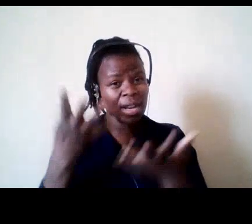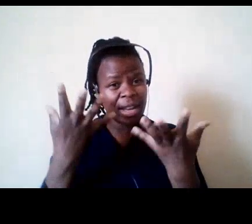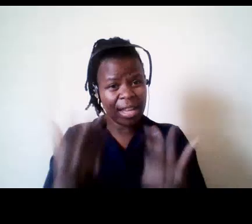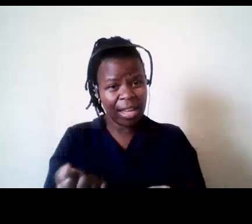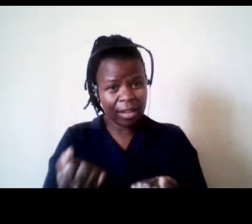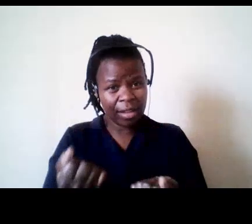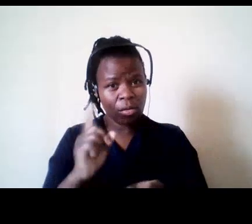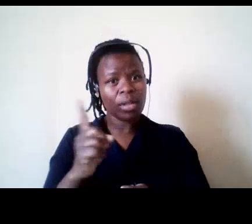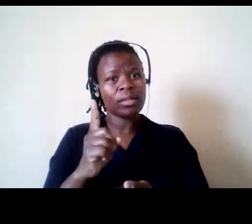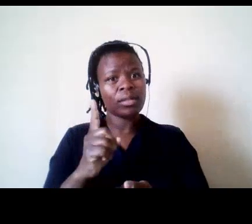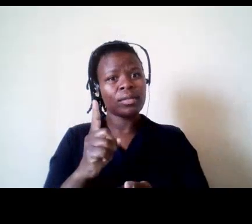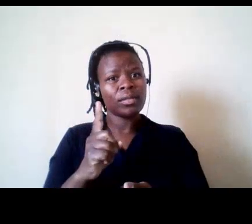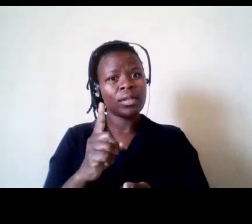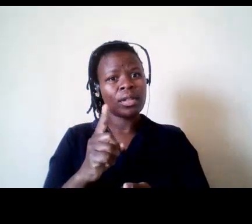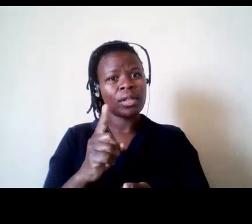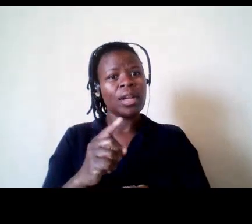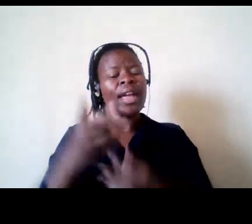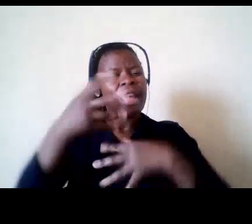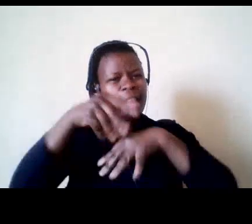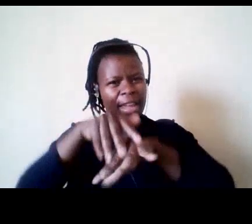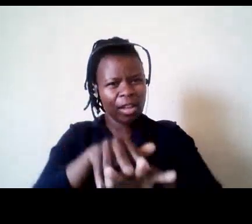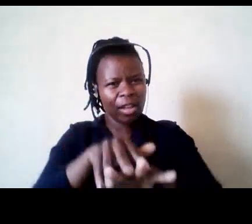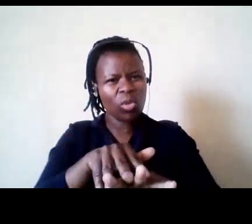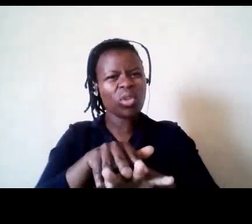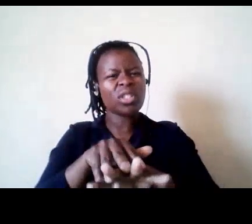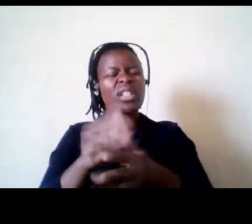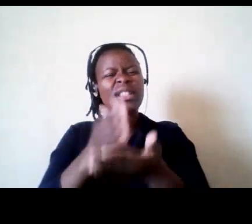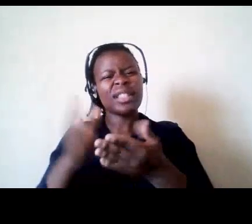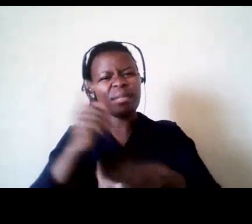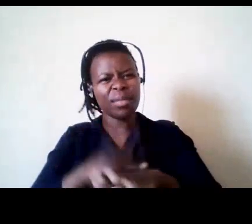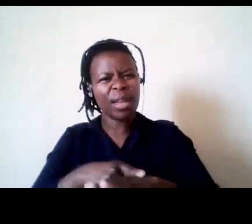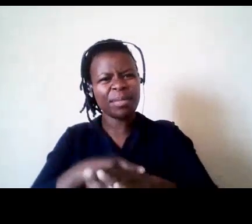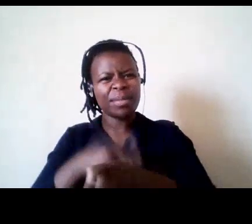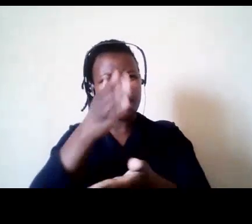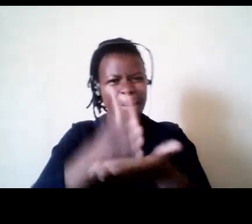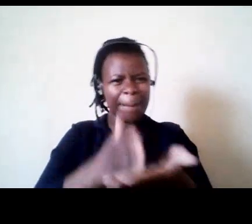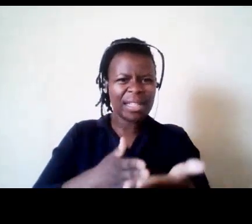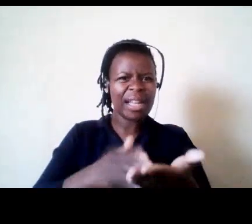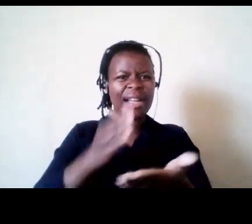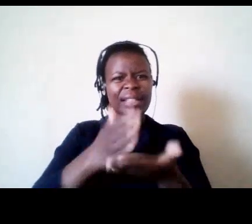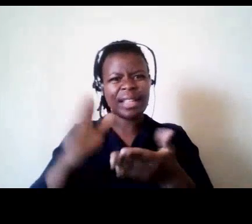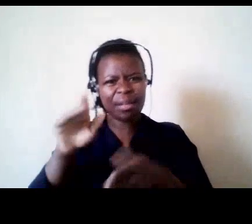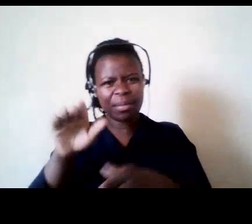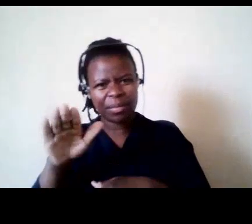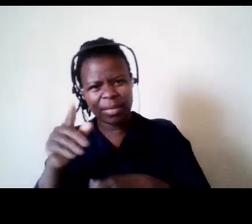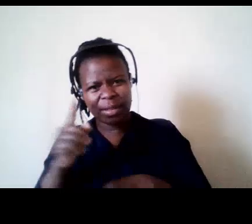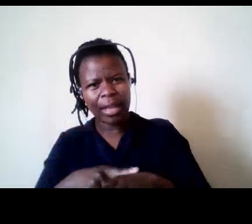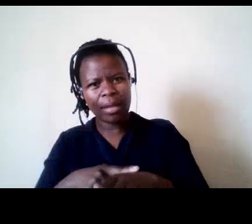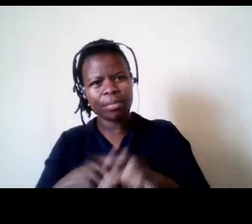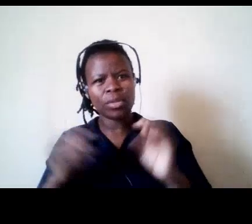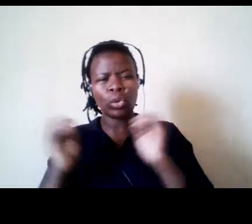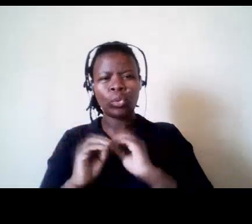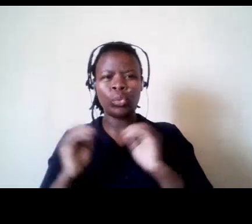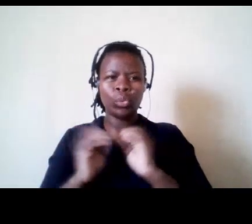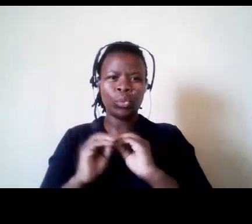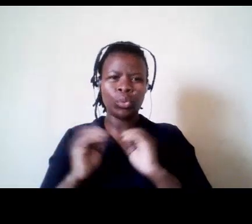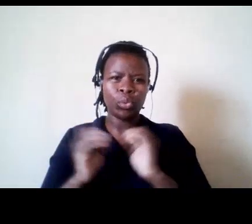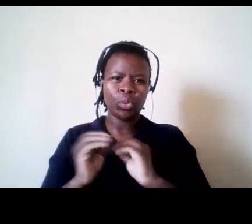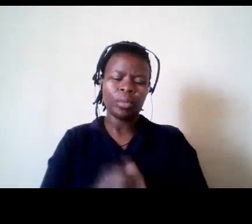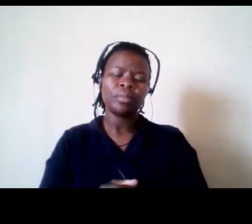is partial, and sometimes not existent. A lot of times not existent, honestly, because from